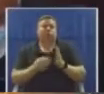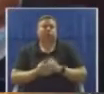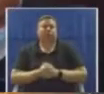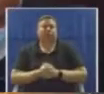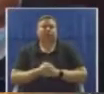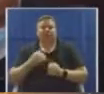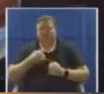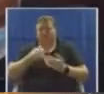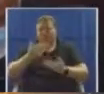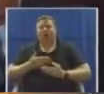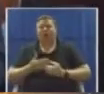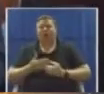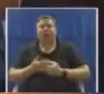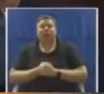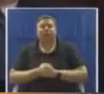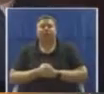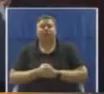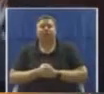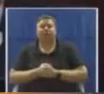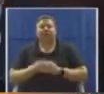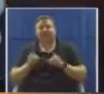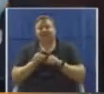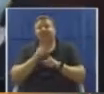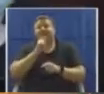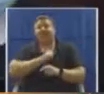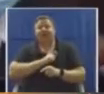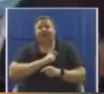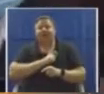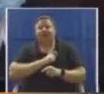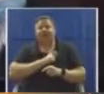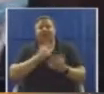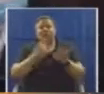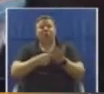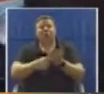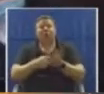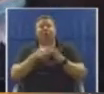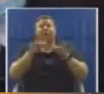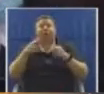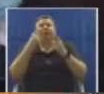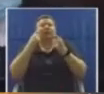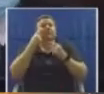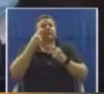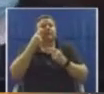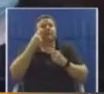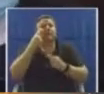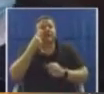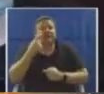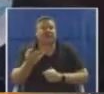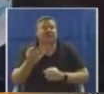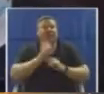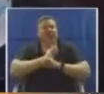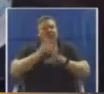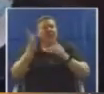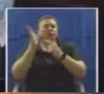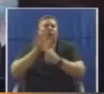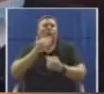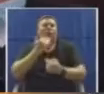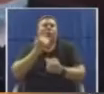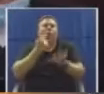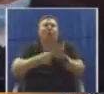also welcome the fact that the procurements will be made public for accountability. That is a very positive